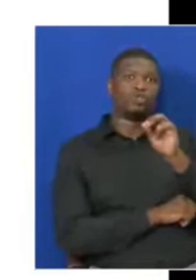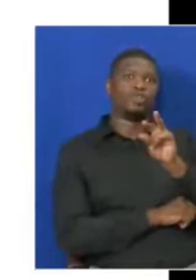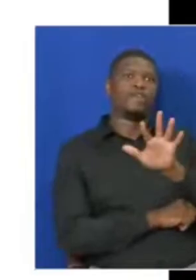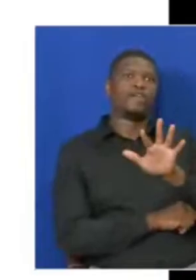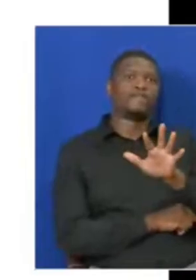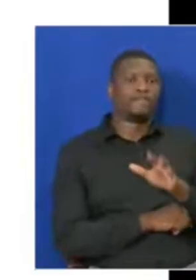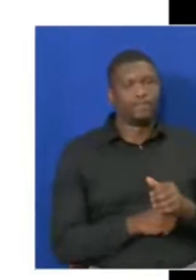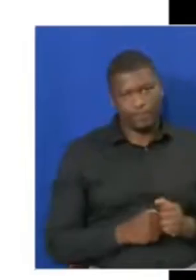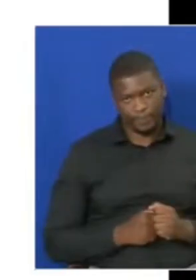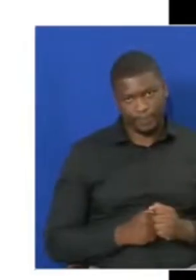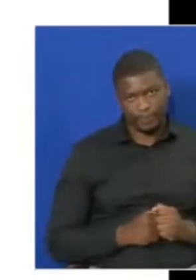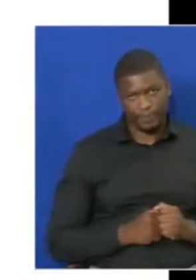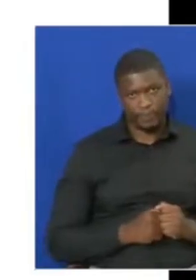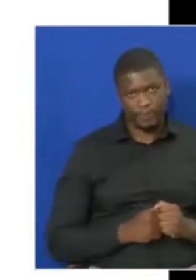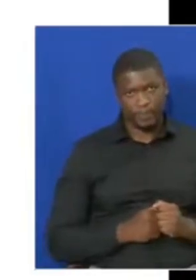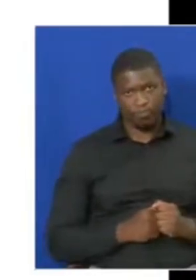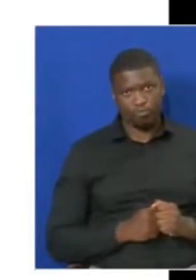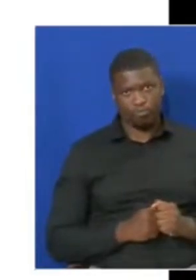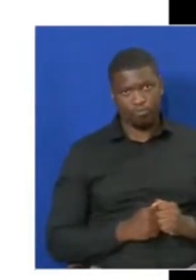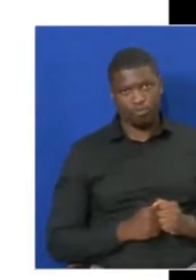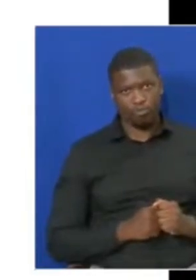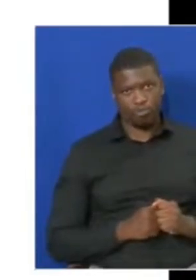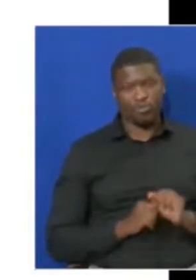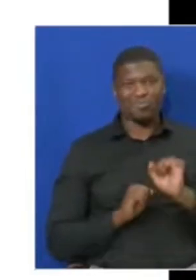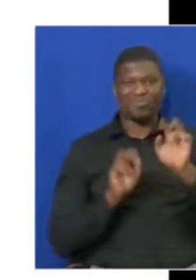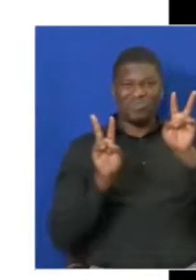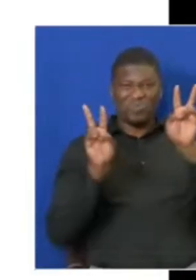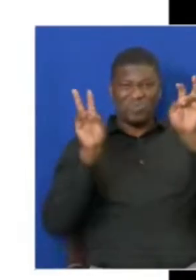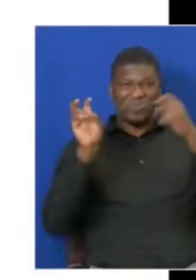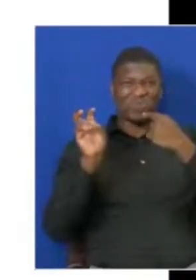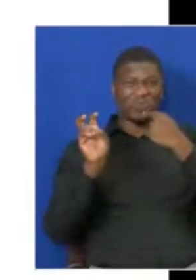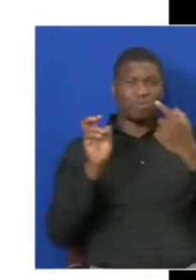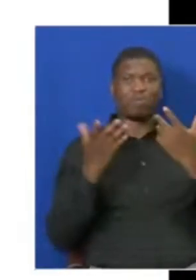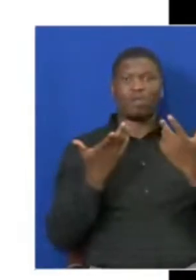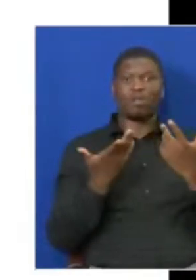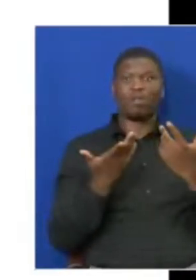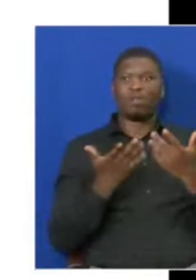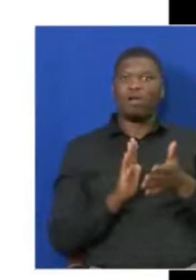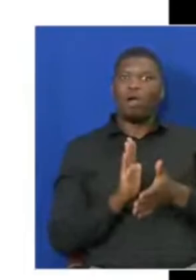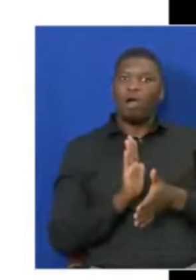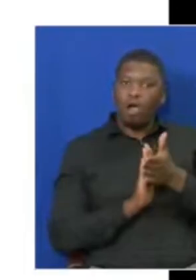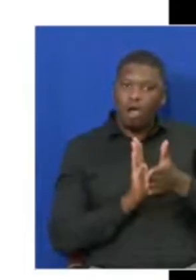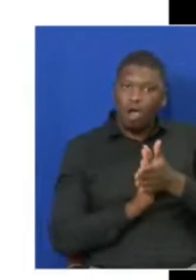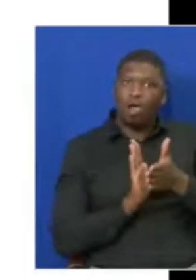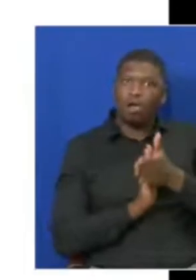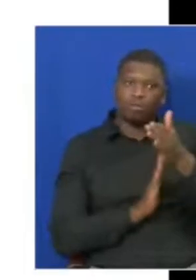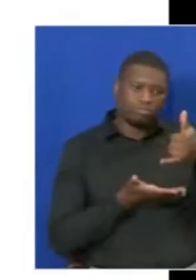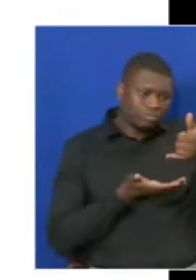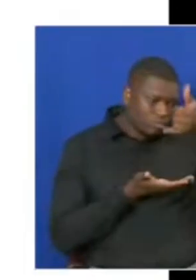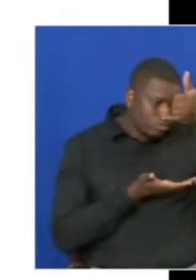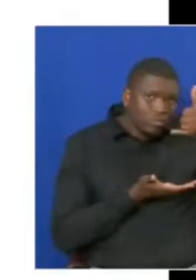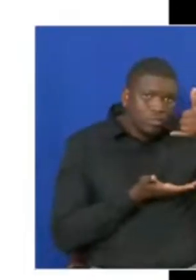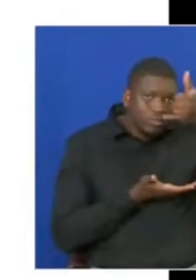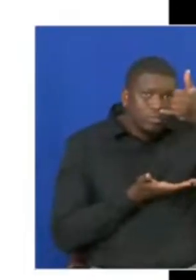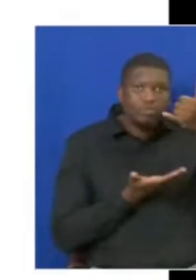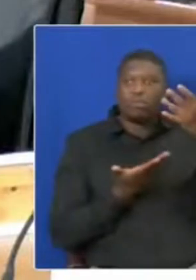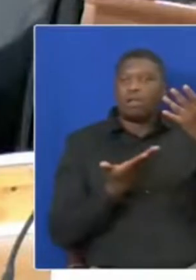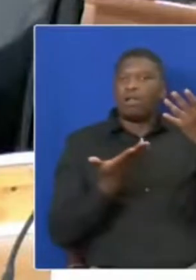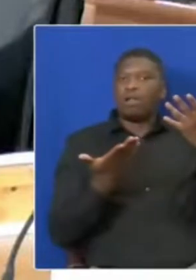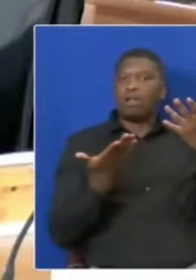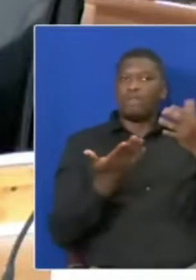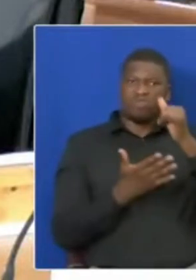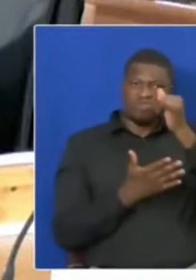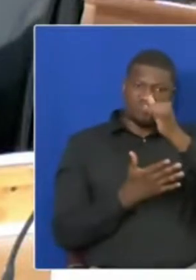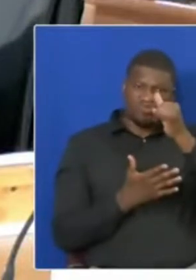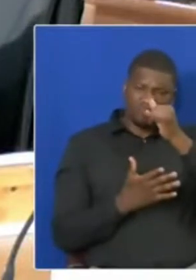And the headline is Ongoing Cocaine Crime Intelligence Scandal Fuels Suspicions of Police Involvement